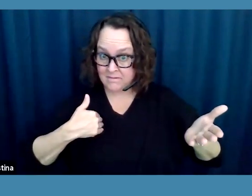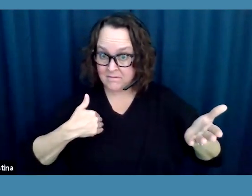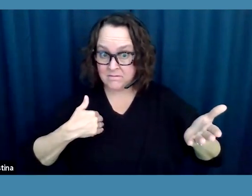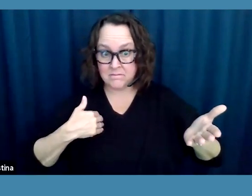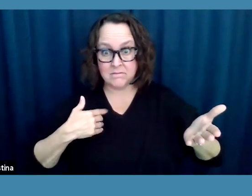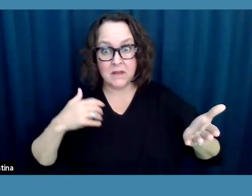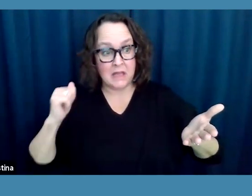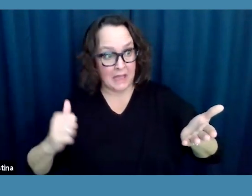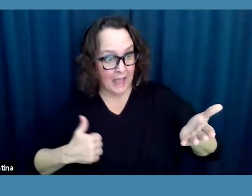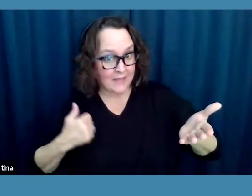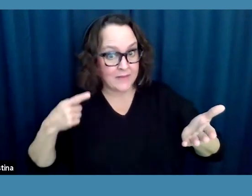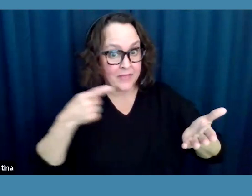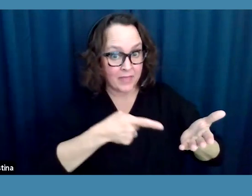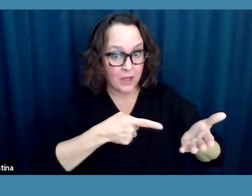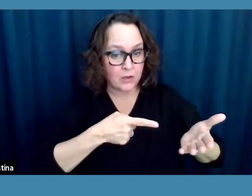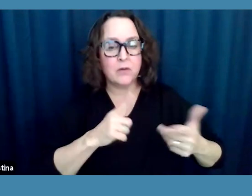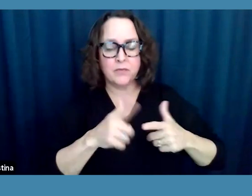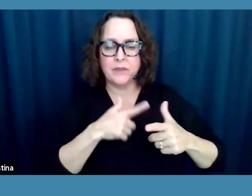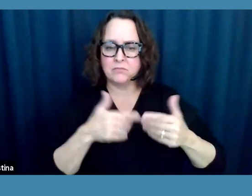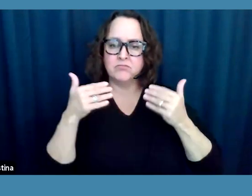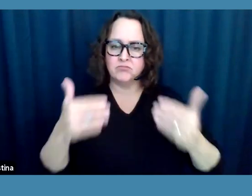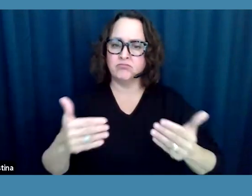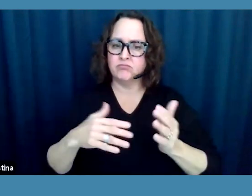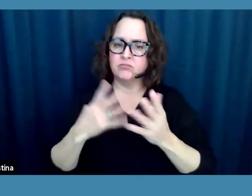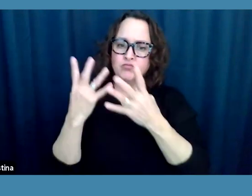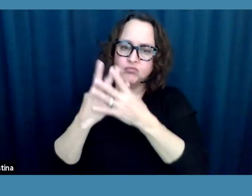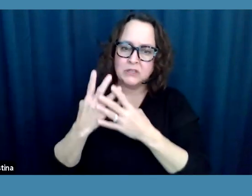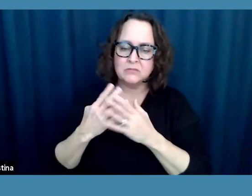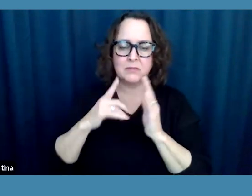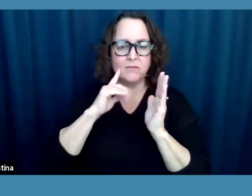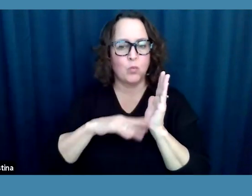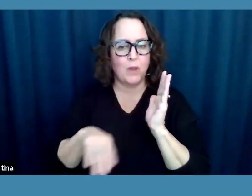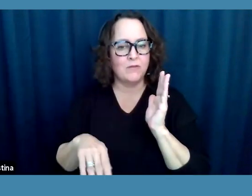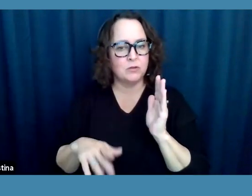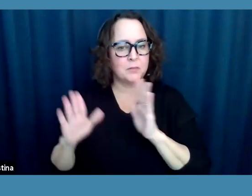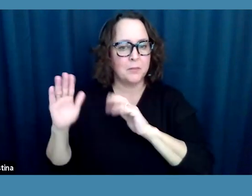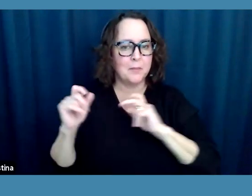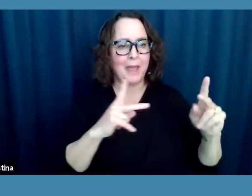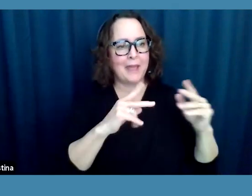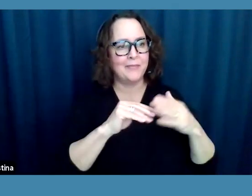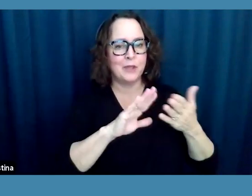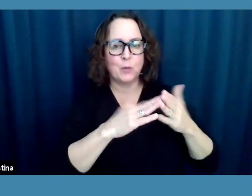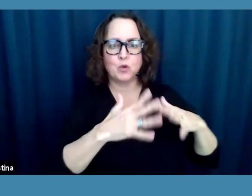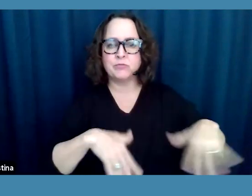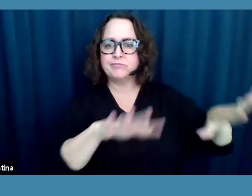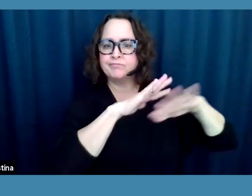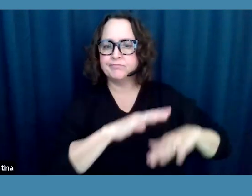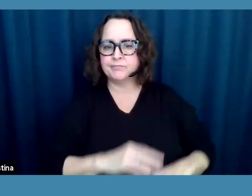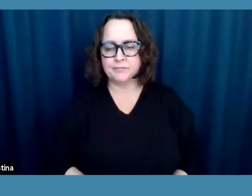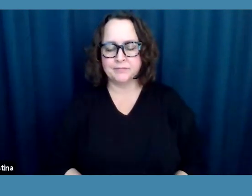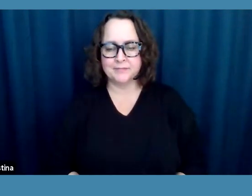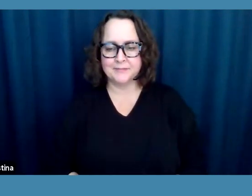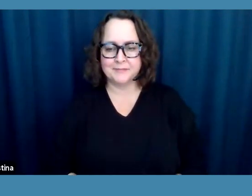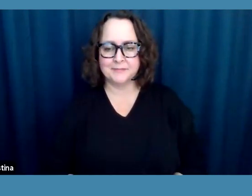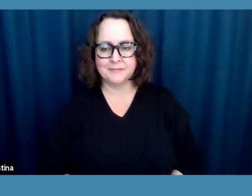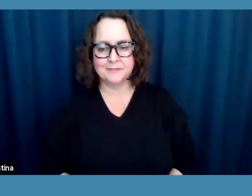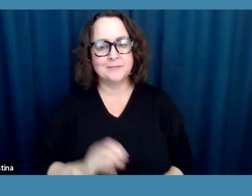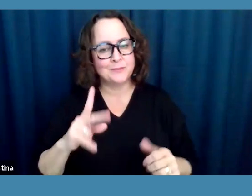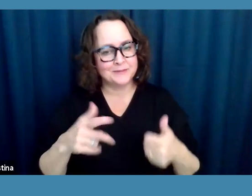for her to go, yeah, I'd say go ahead and get her screened and get her back into the community. Okay,